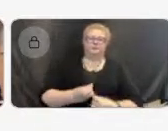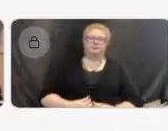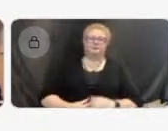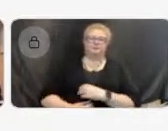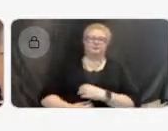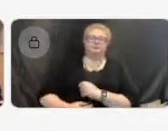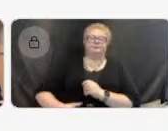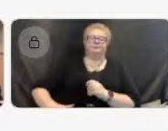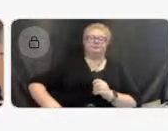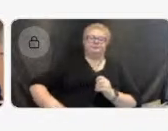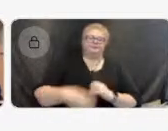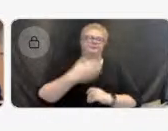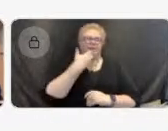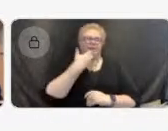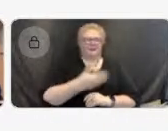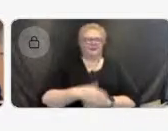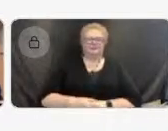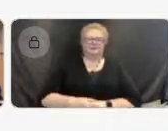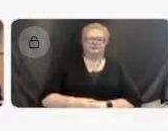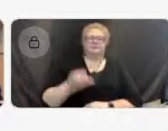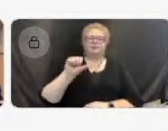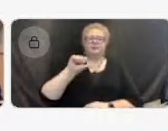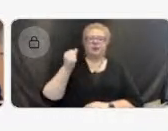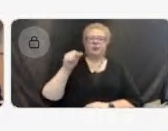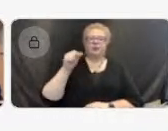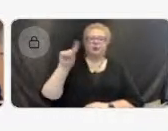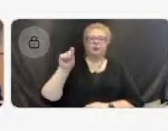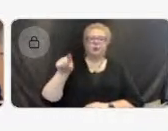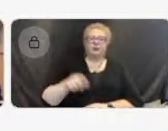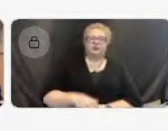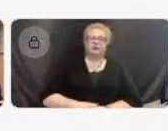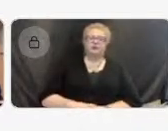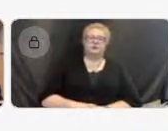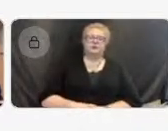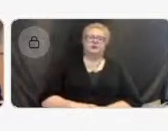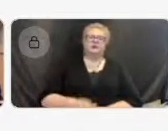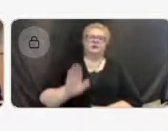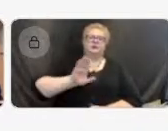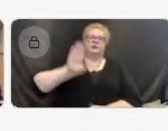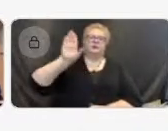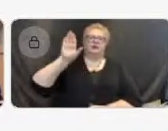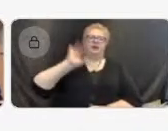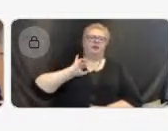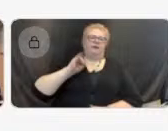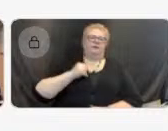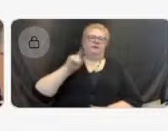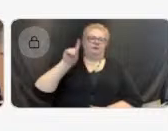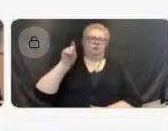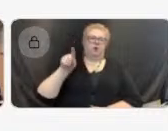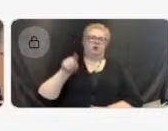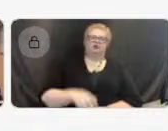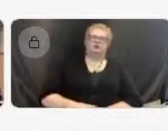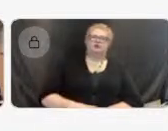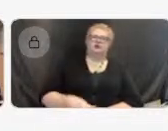Thank you. Any other questions by the commission? Yes, I have a question.